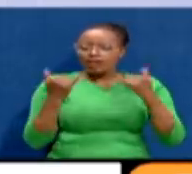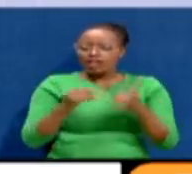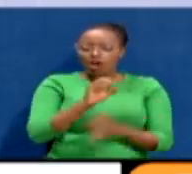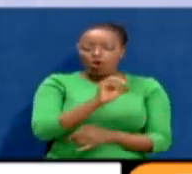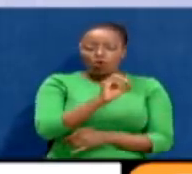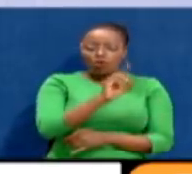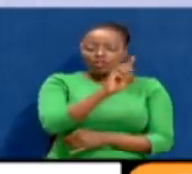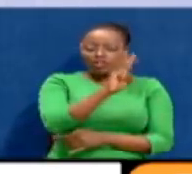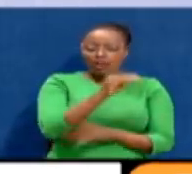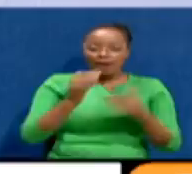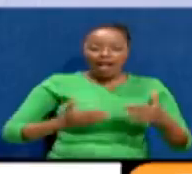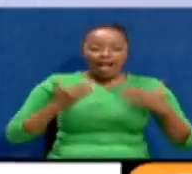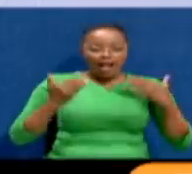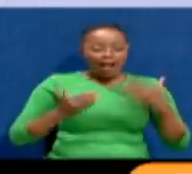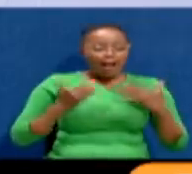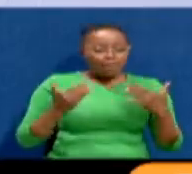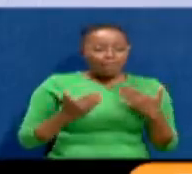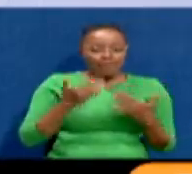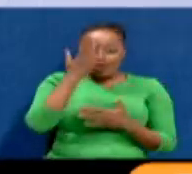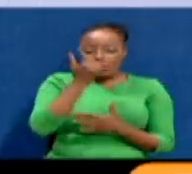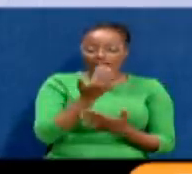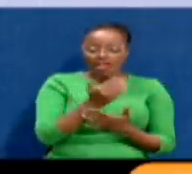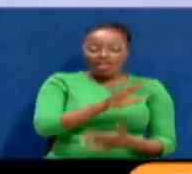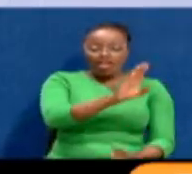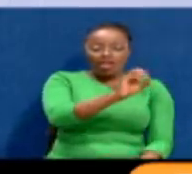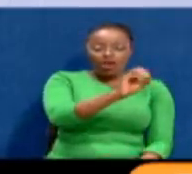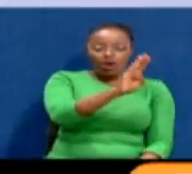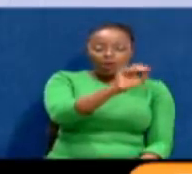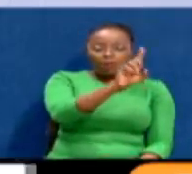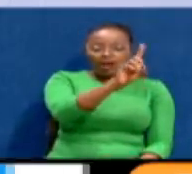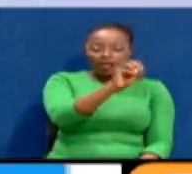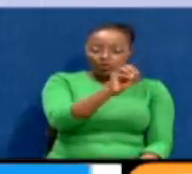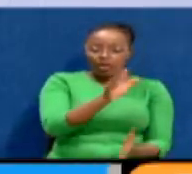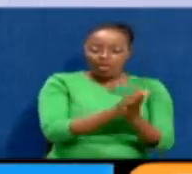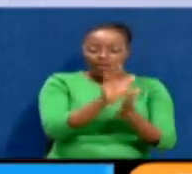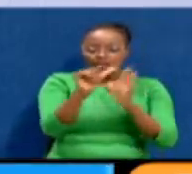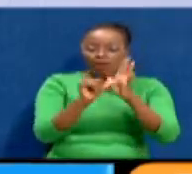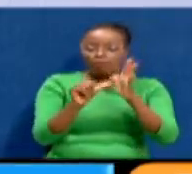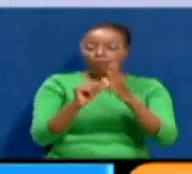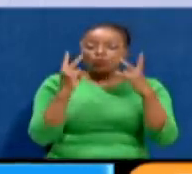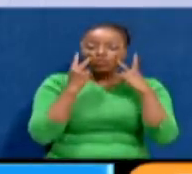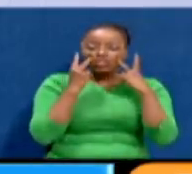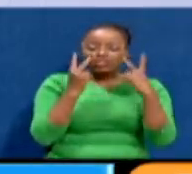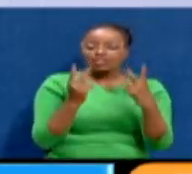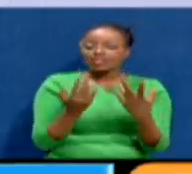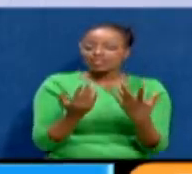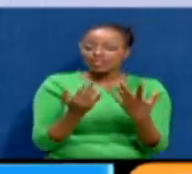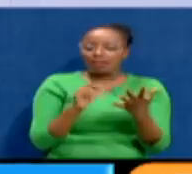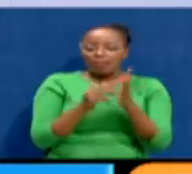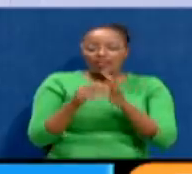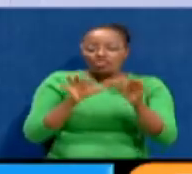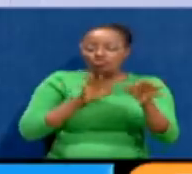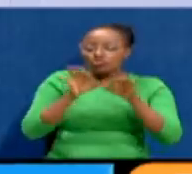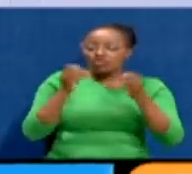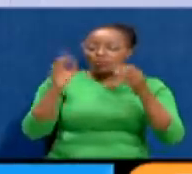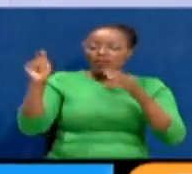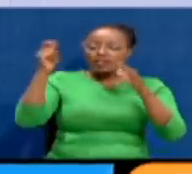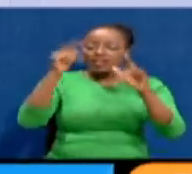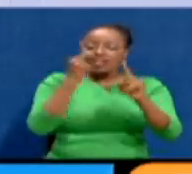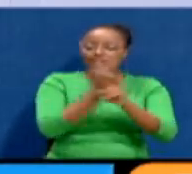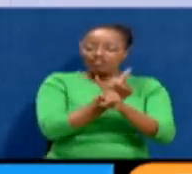ODM party very excited over Okoth Obado and the tribulations that we see him in. explain to many Kenyans